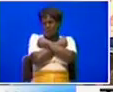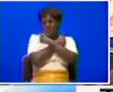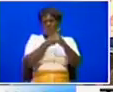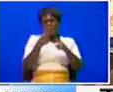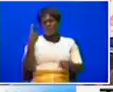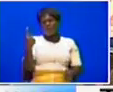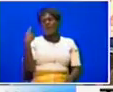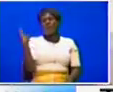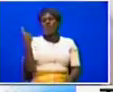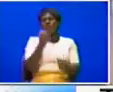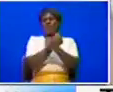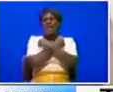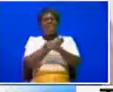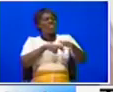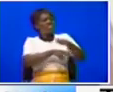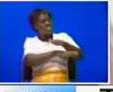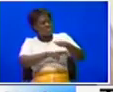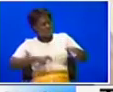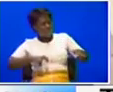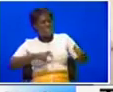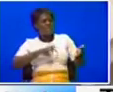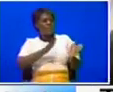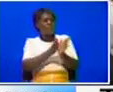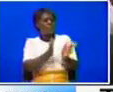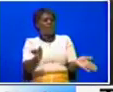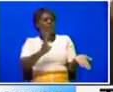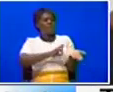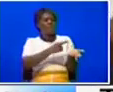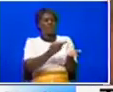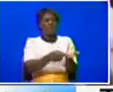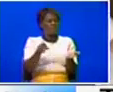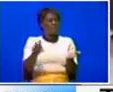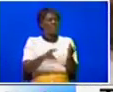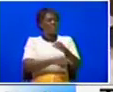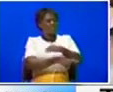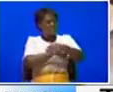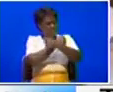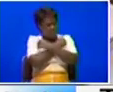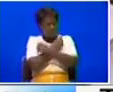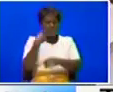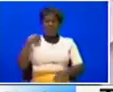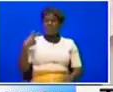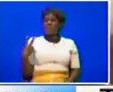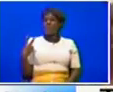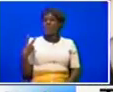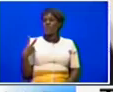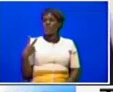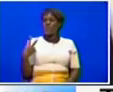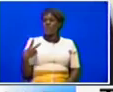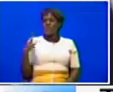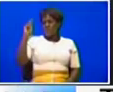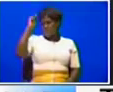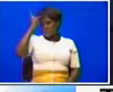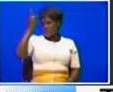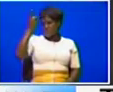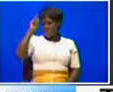thing: looting public resources. He's quite capable. Number two, if Mr.